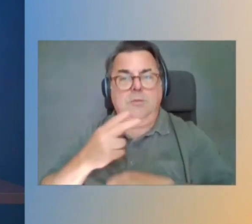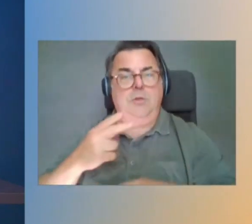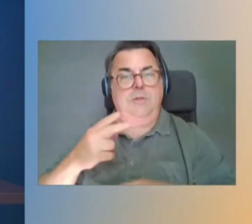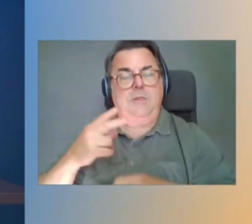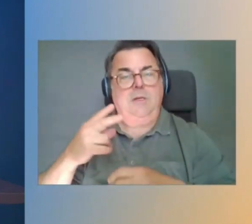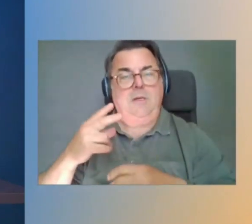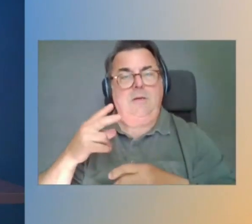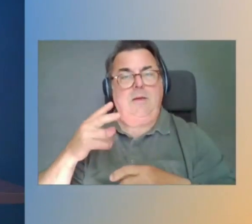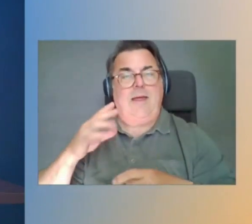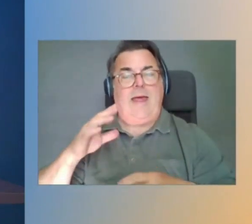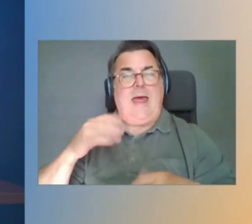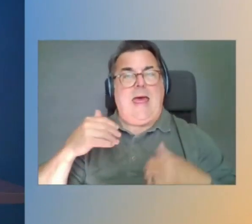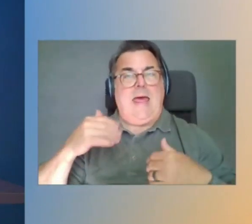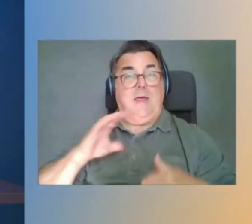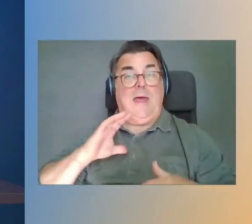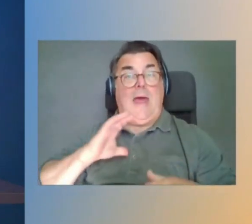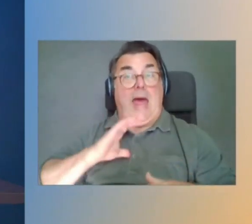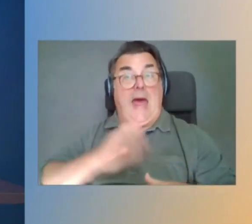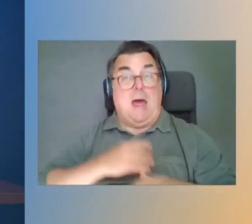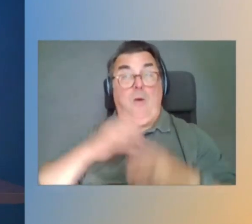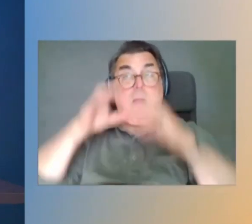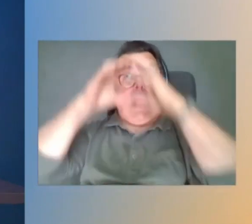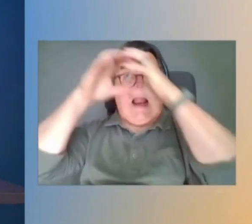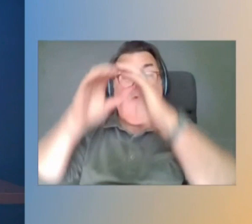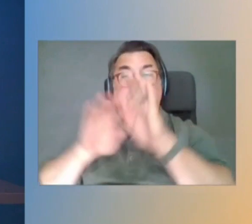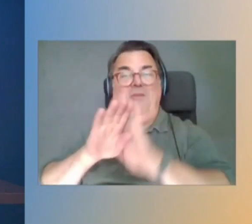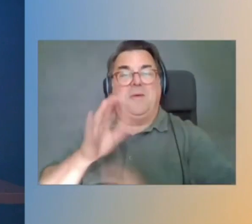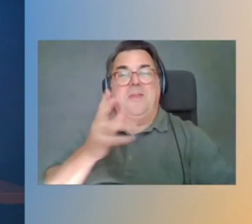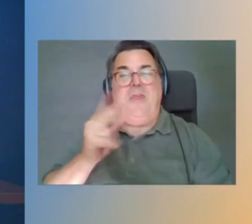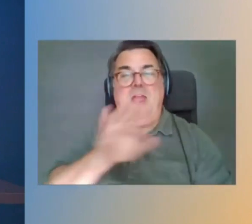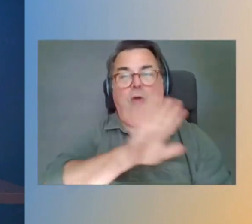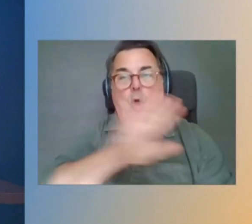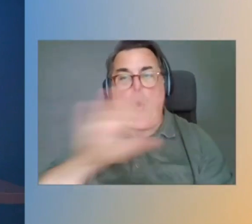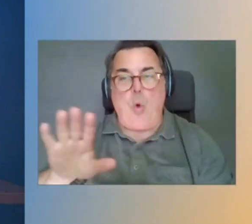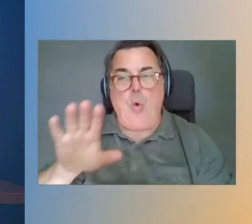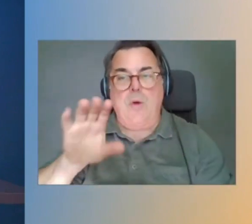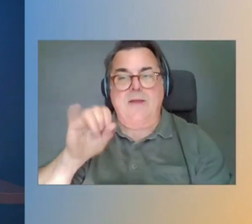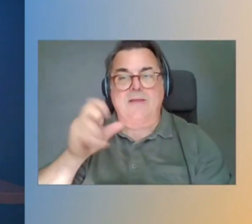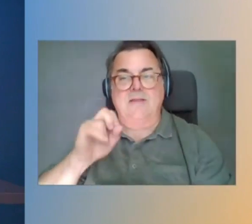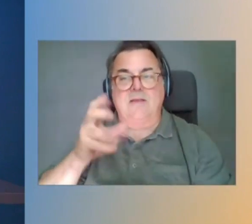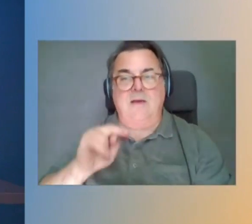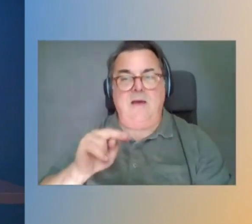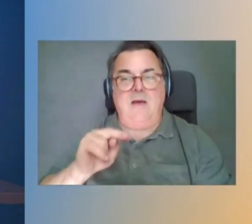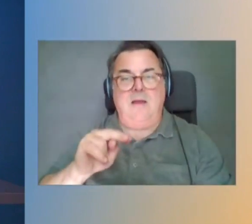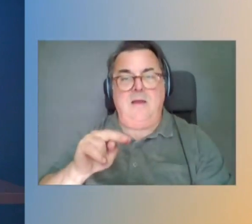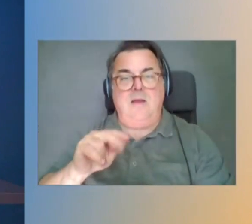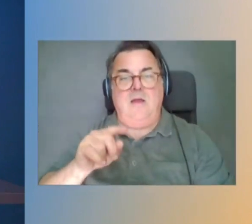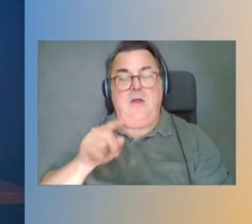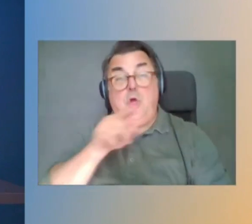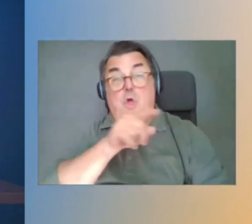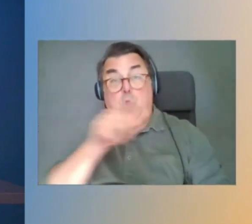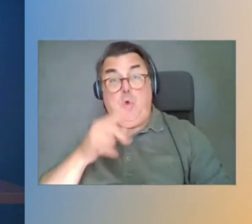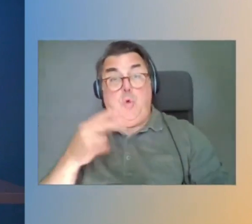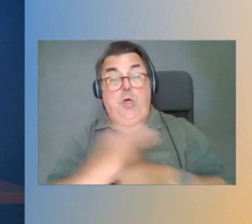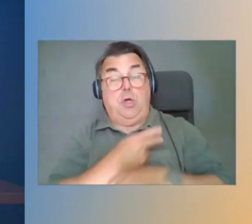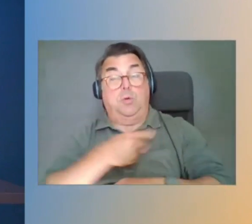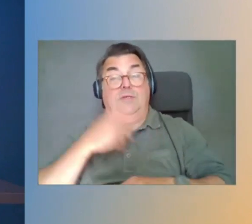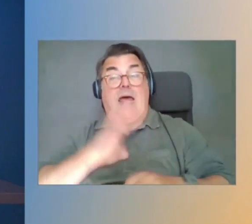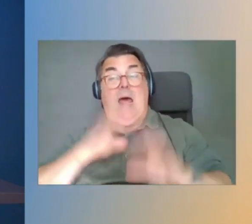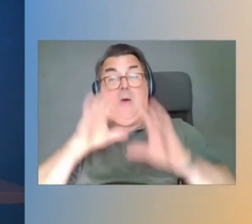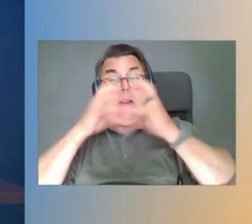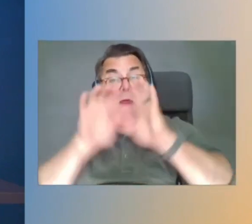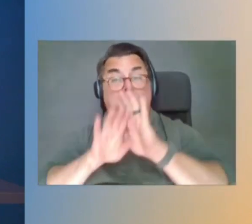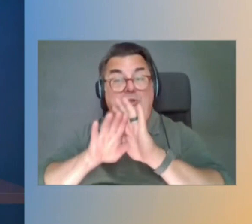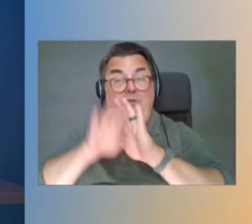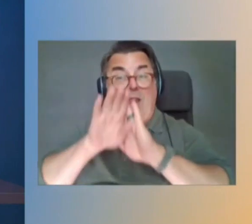develop silicon. So it's not just about our silicon in the cloud, it's about how you can use our cloud to develop silicon. So